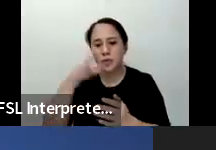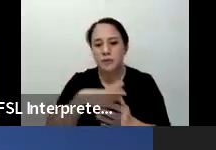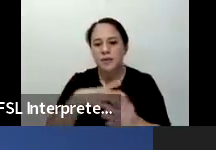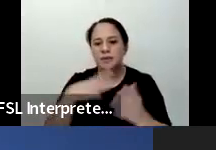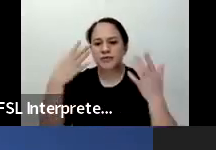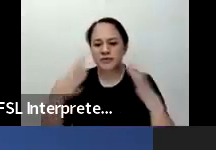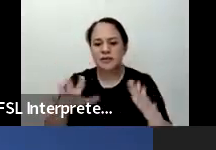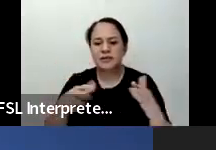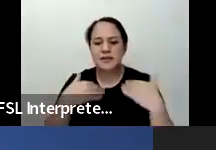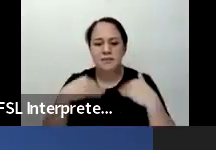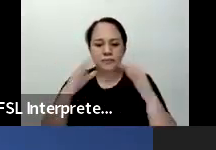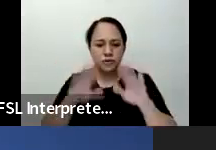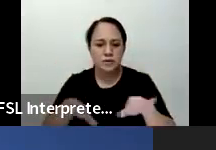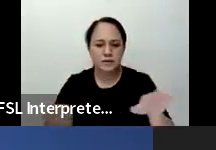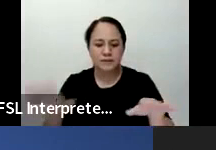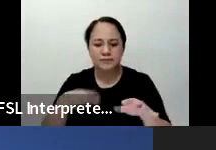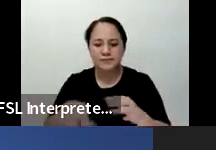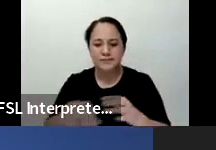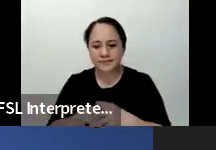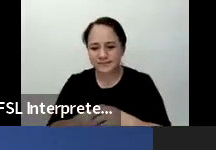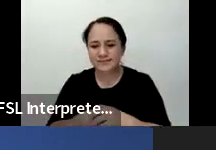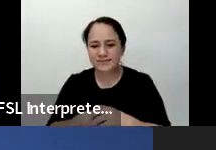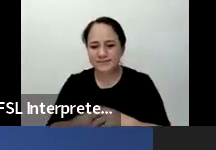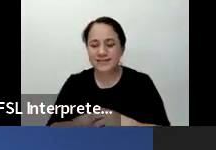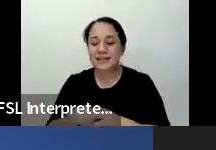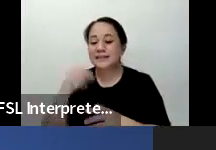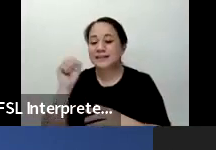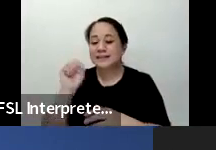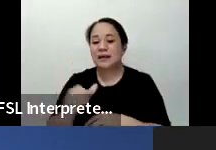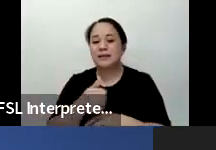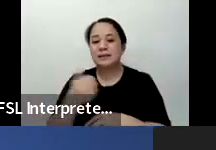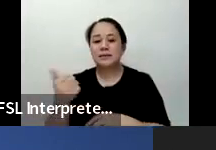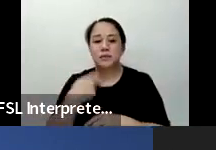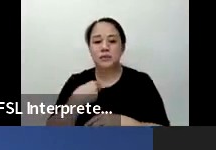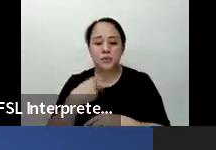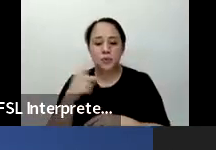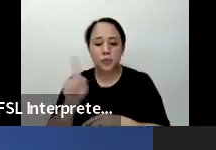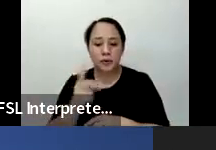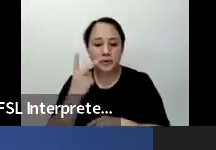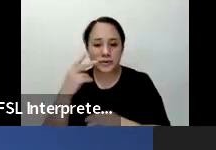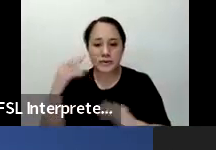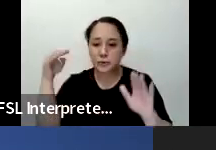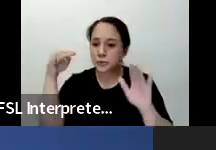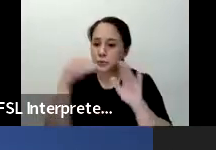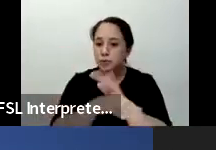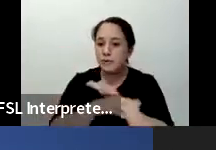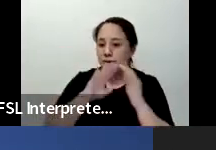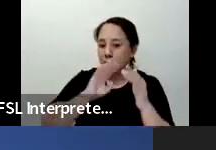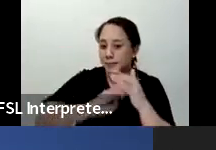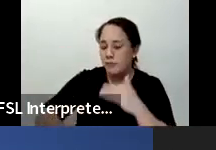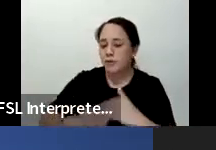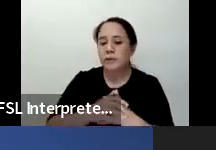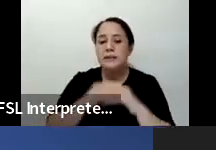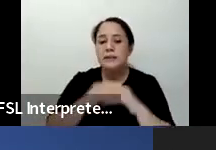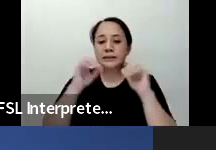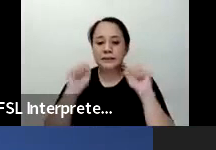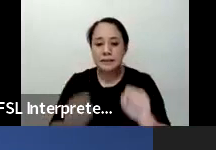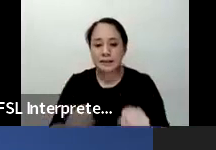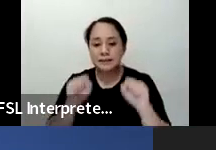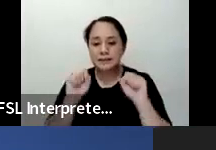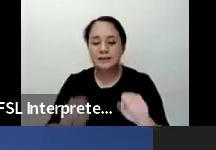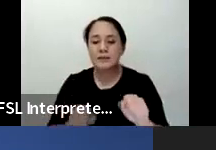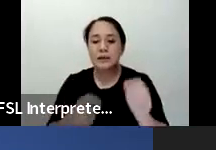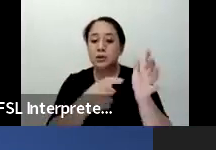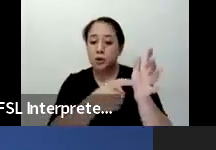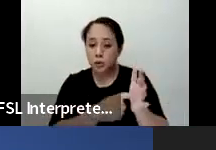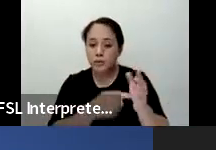have children, among others. Of course, what we are seeing, the decline in births, could also be, and this requires